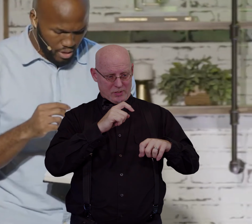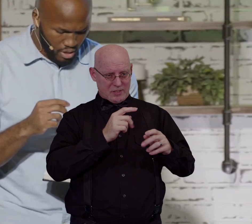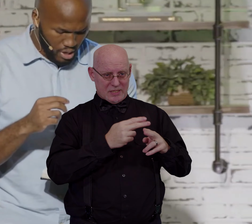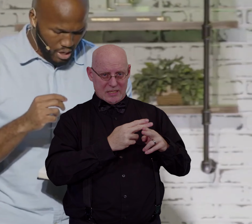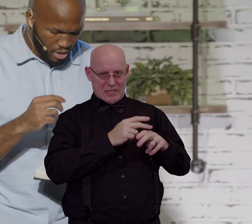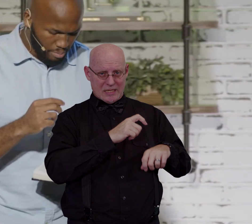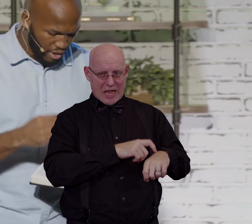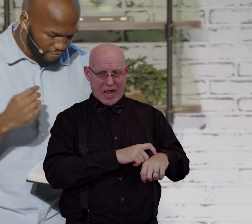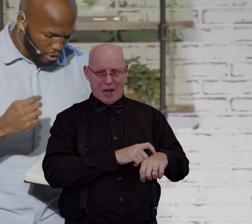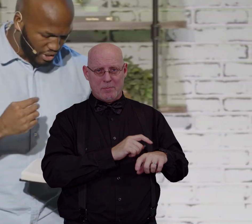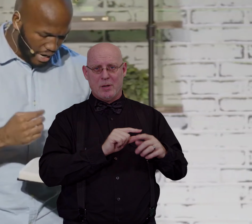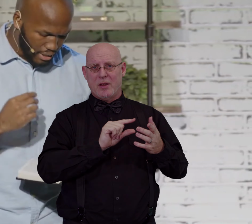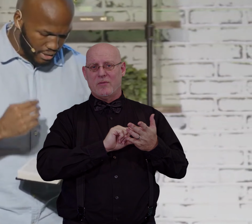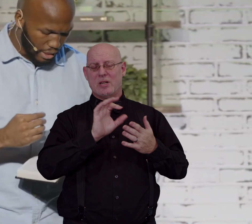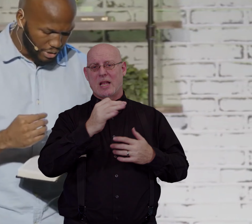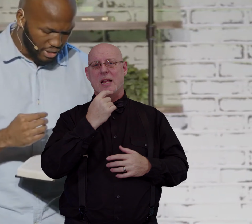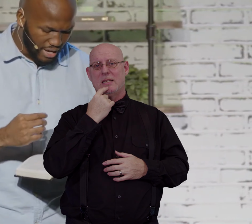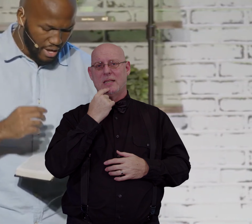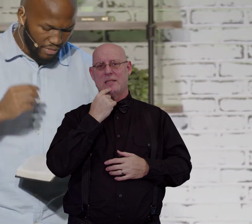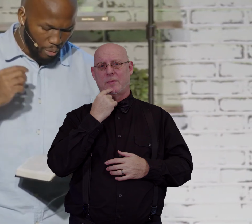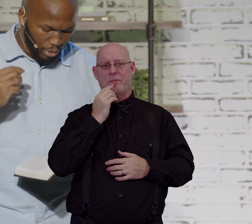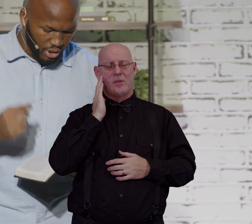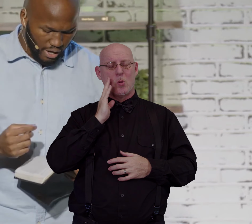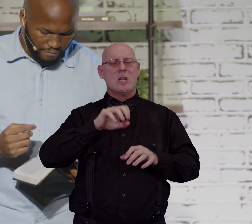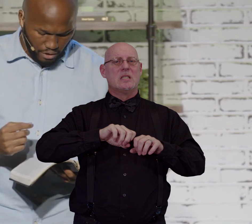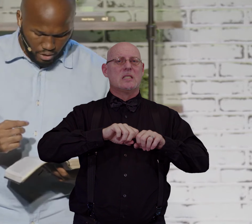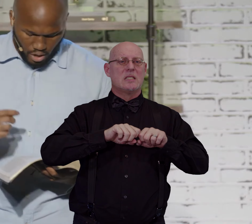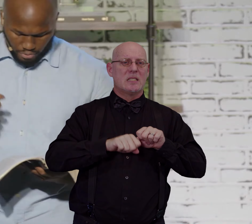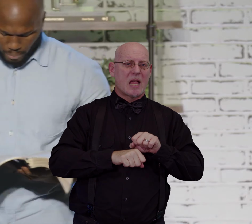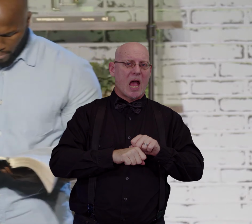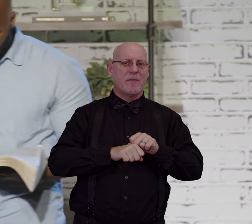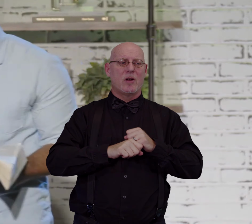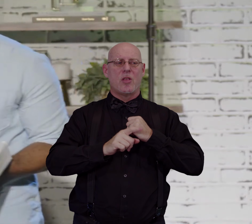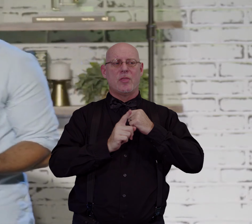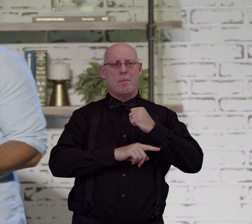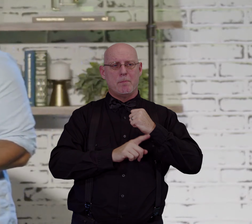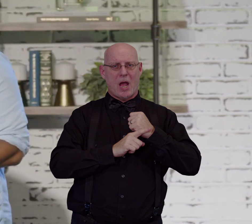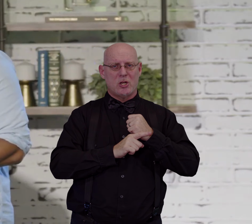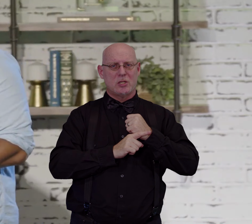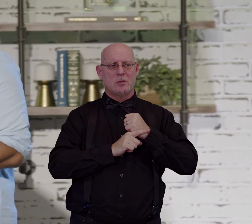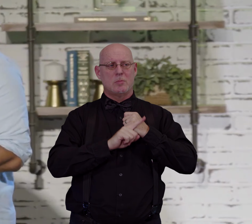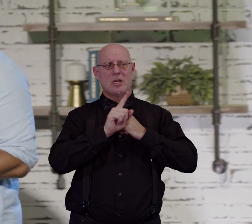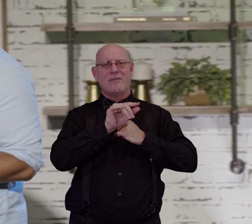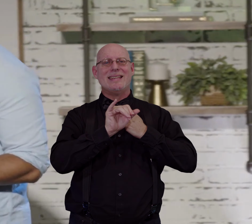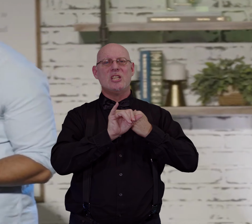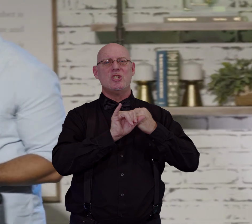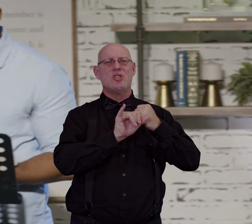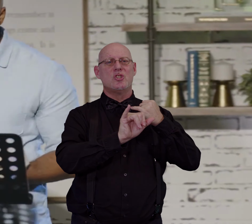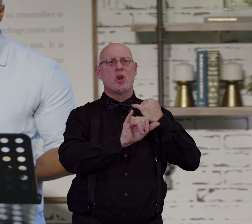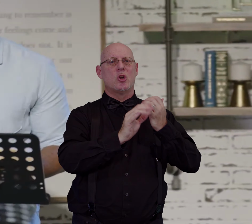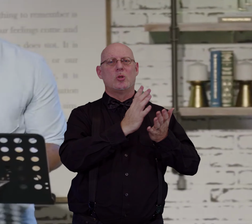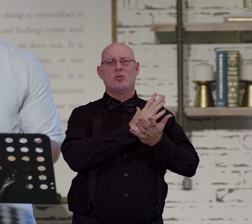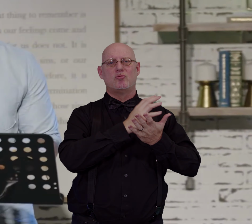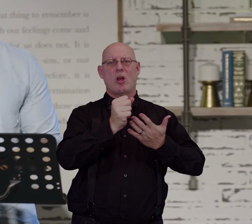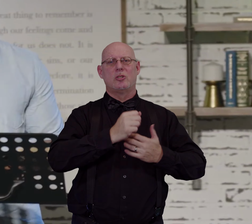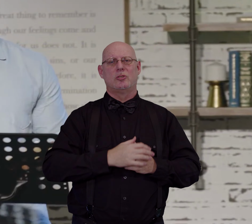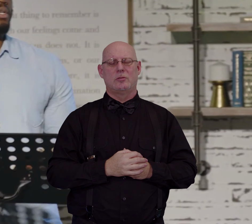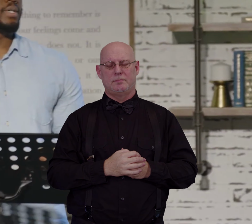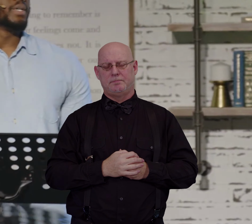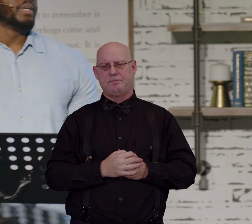time, but in verse 9, it tells us that they will suffer the punishment of eternal